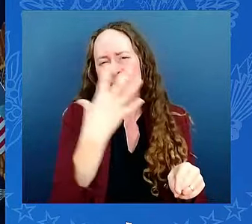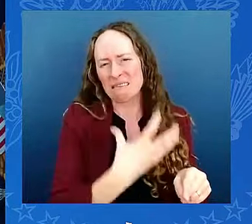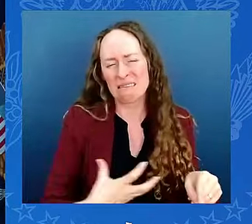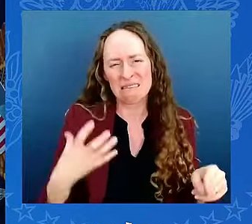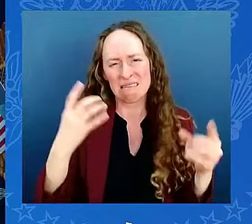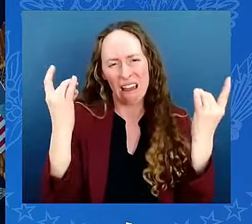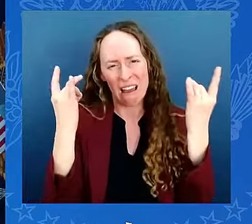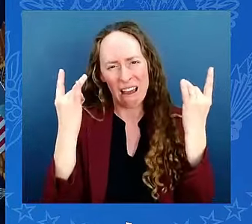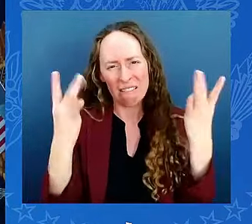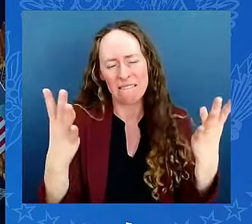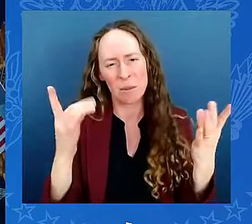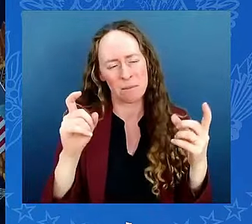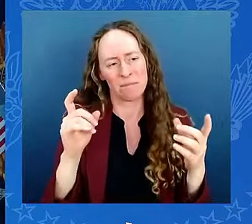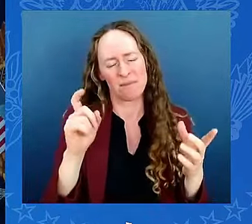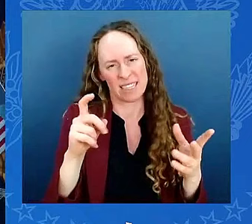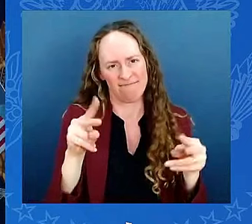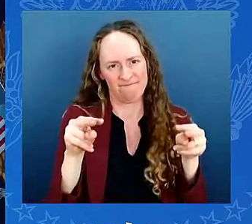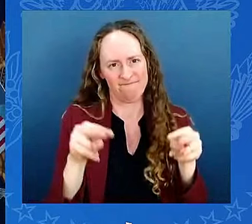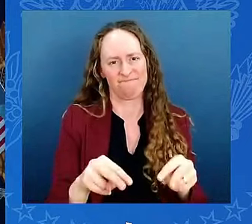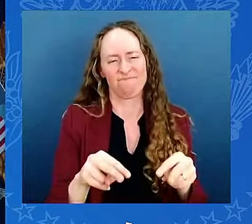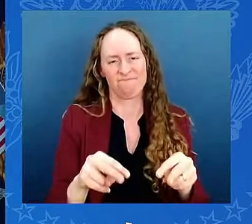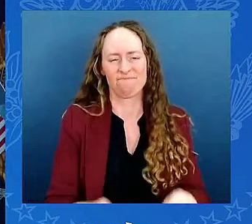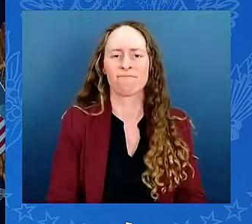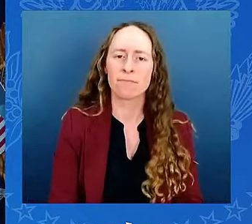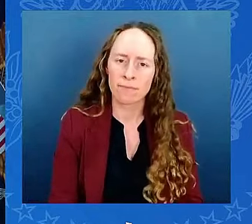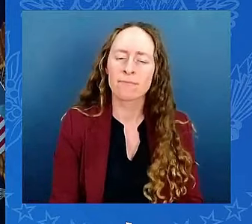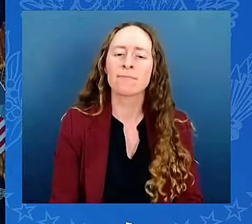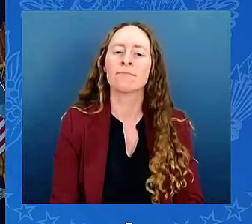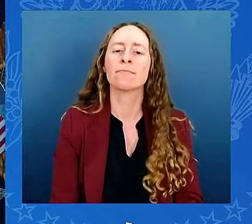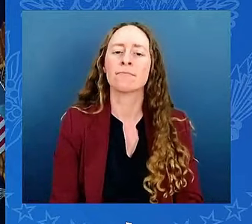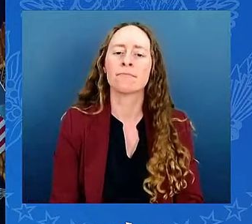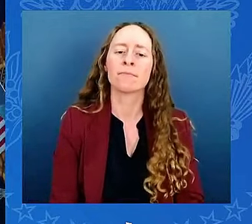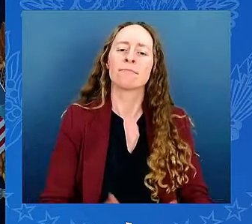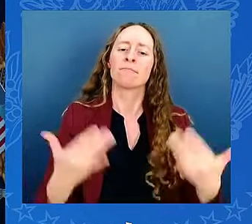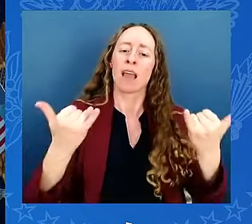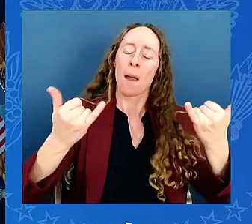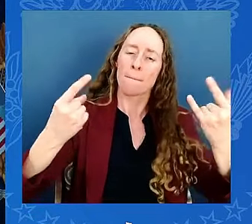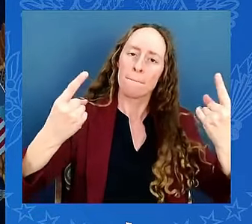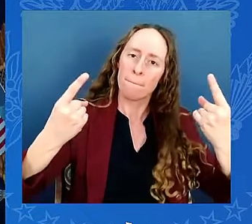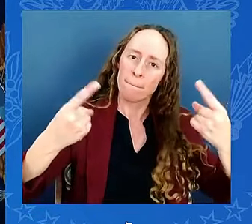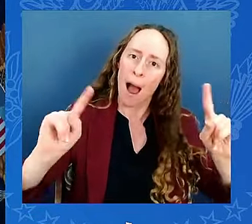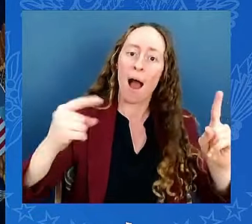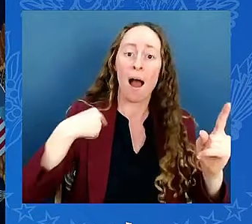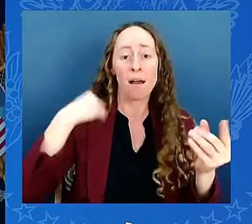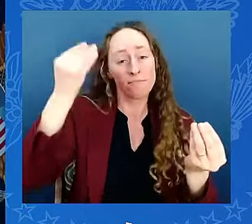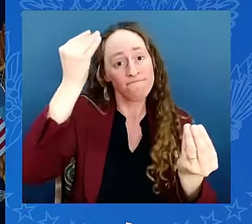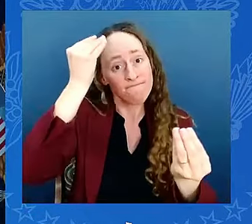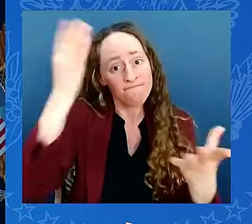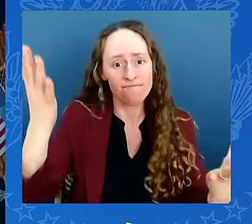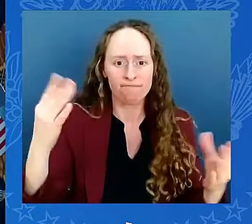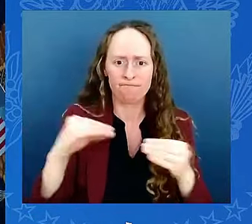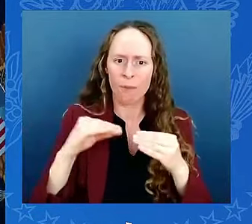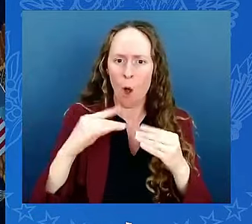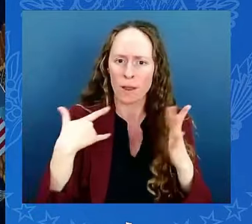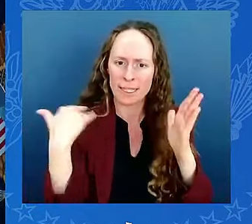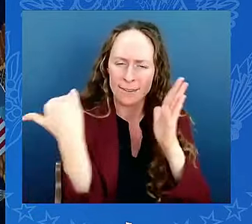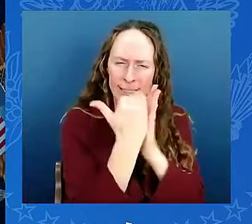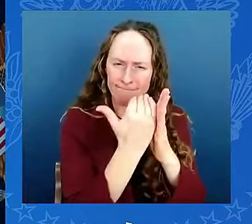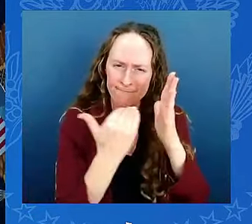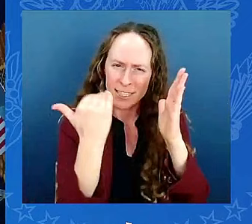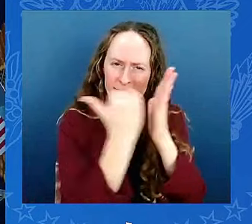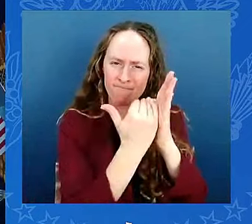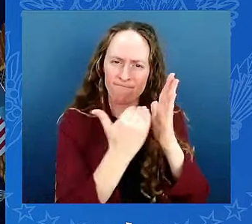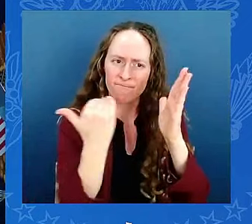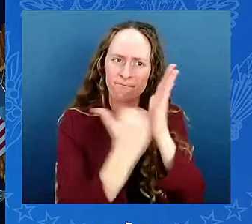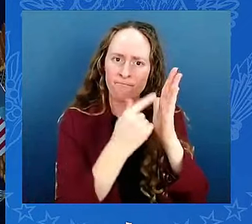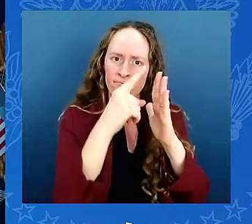today, I'm proud to announce the new significant actions. A record of nearly $700 million in